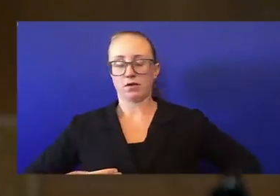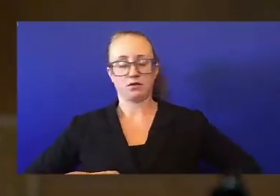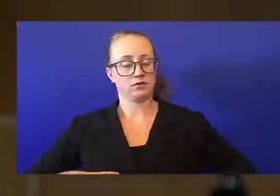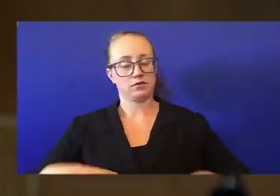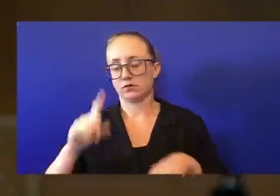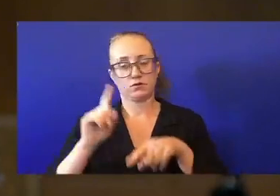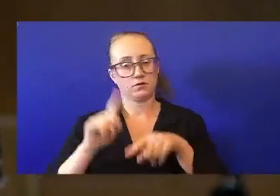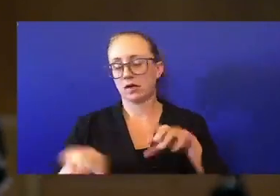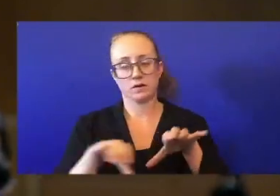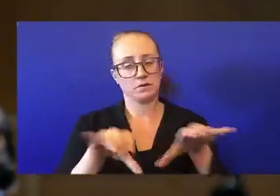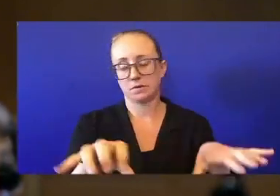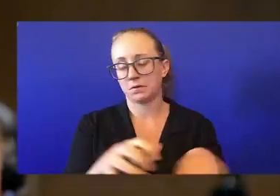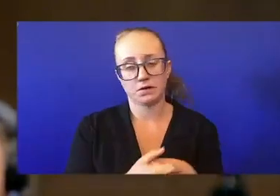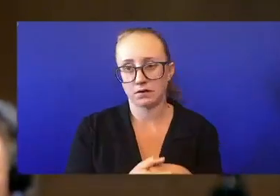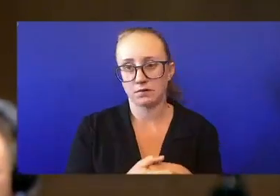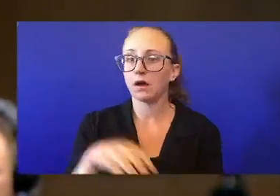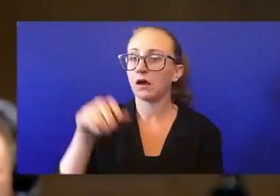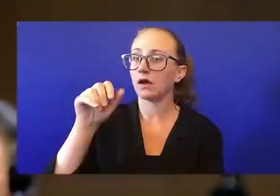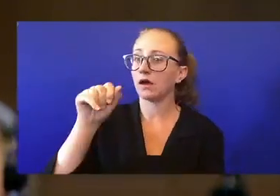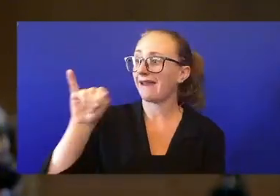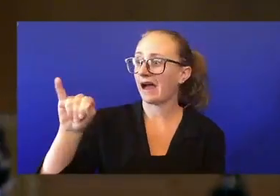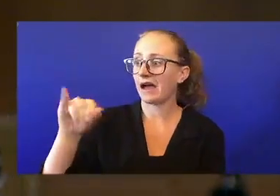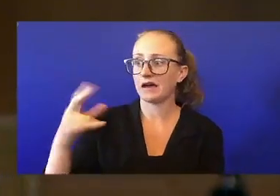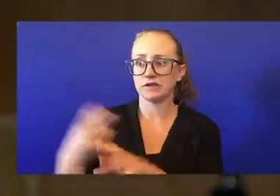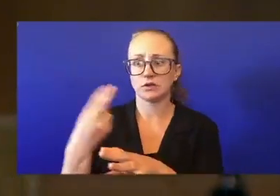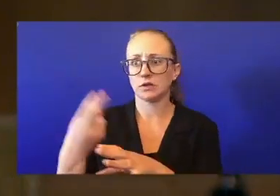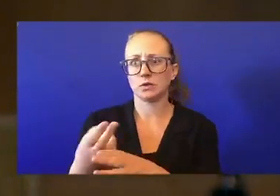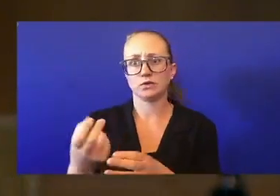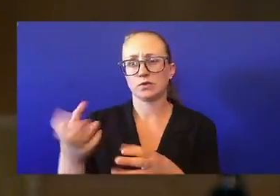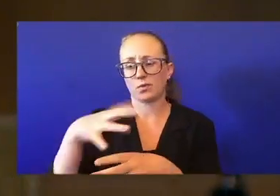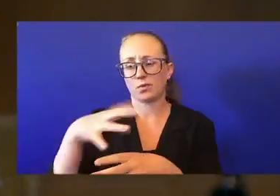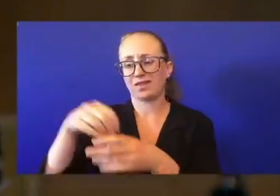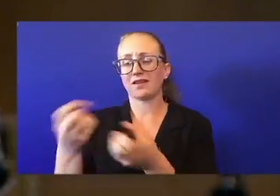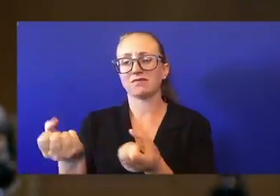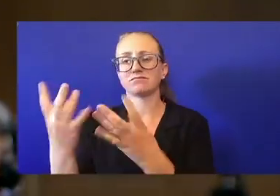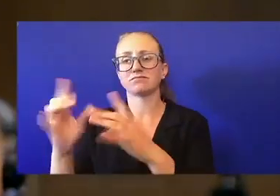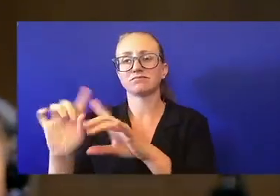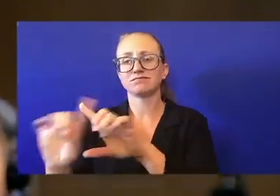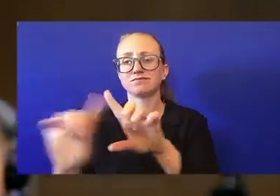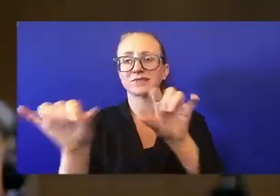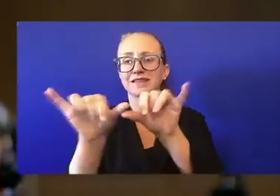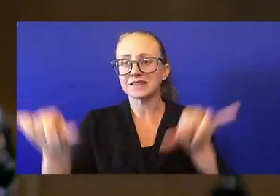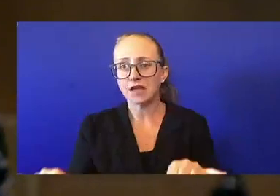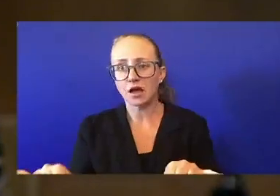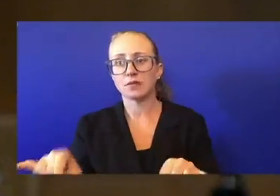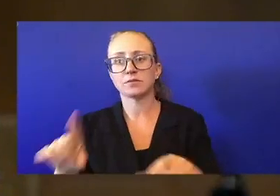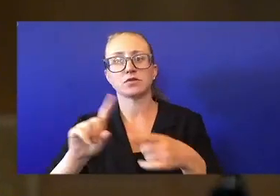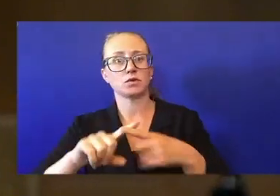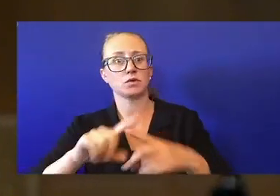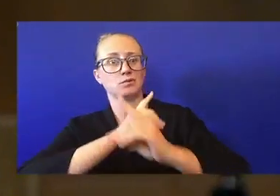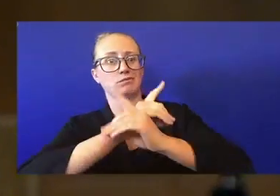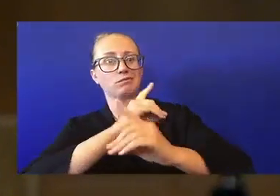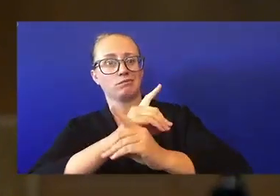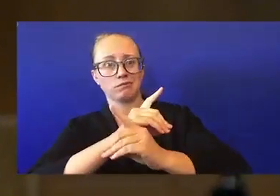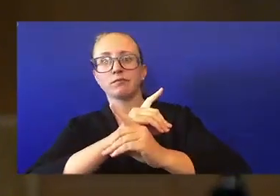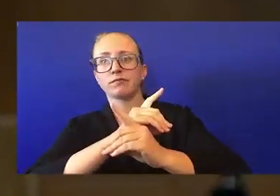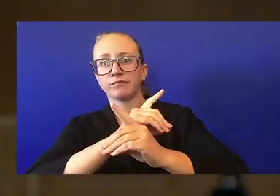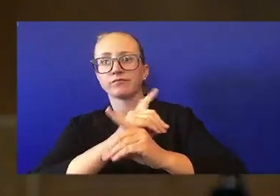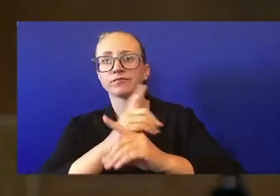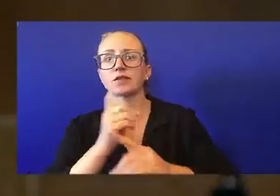now. AI has been used to assist cyber defenders for years in terms of processing